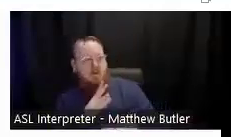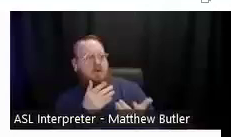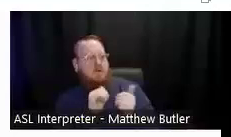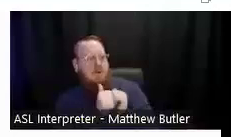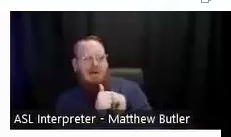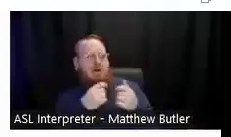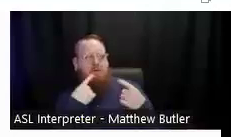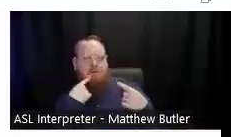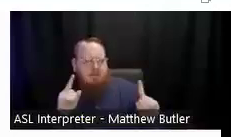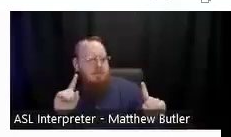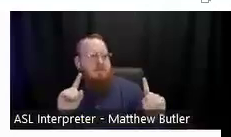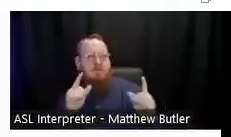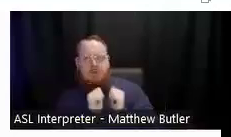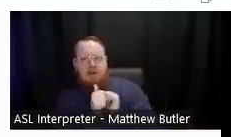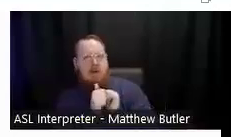goals.